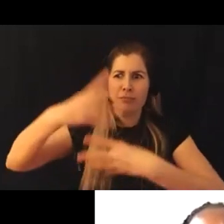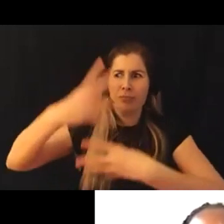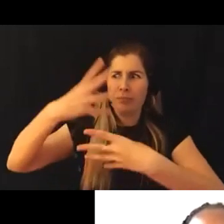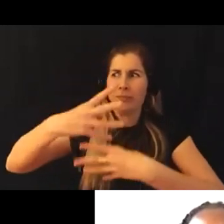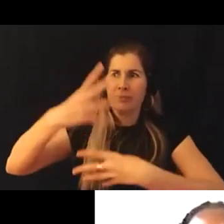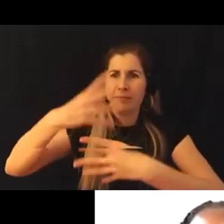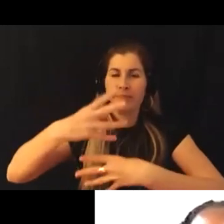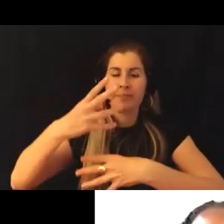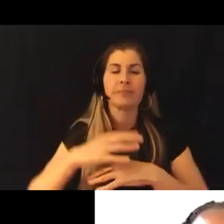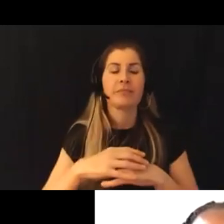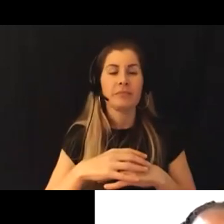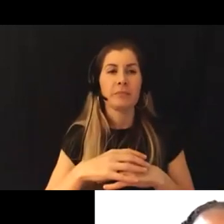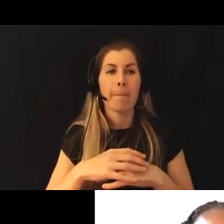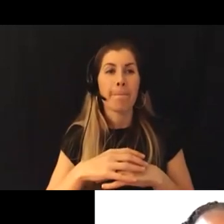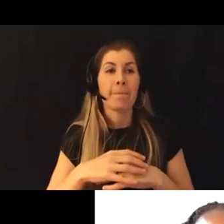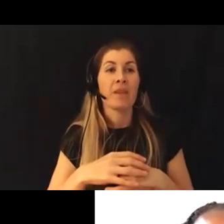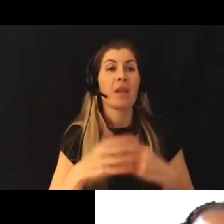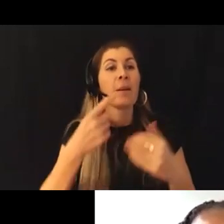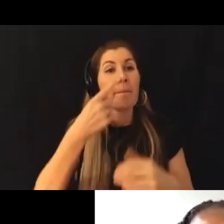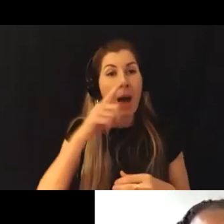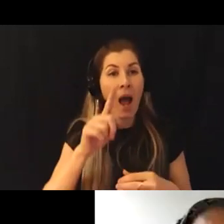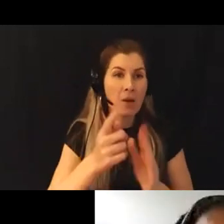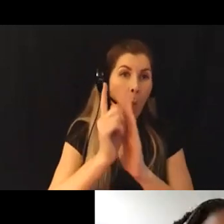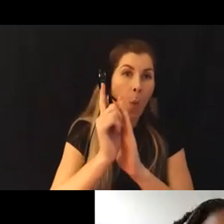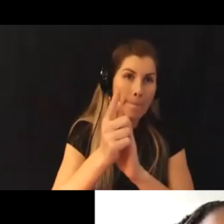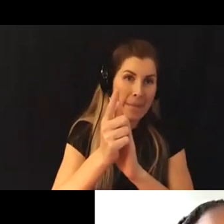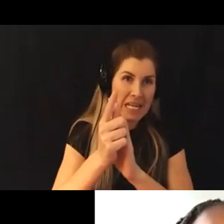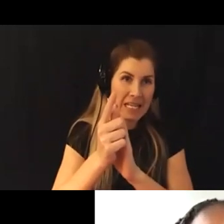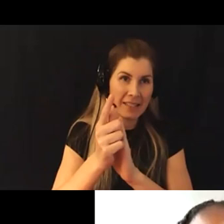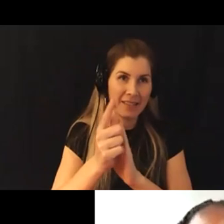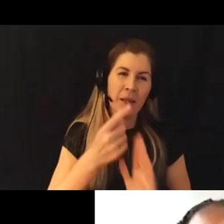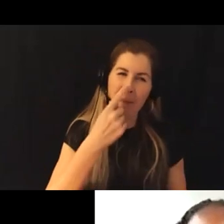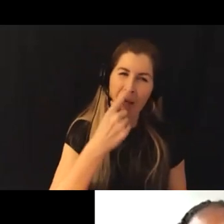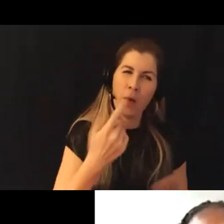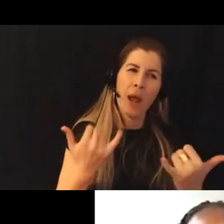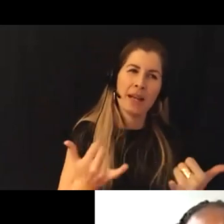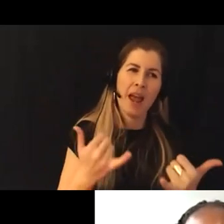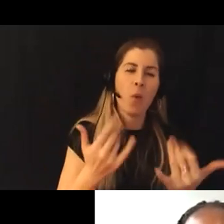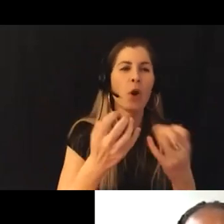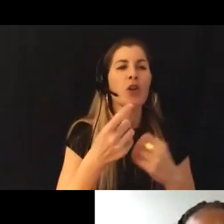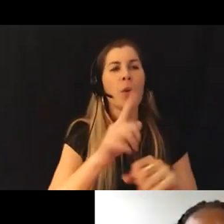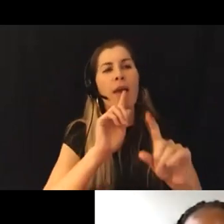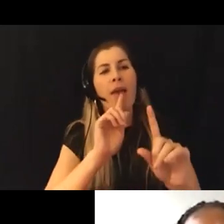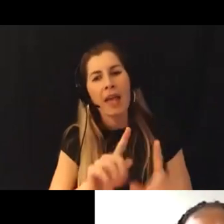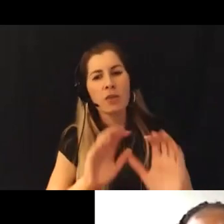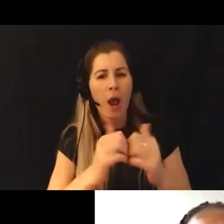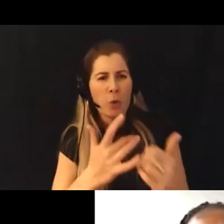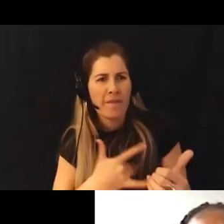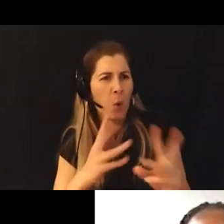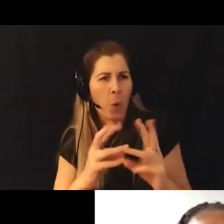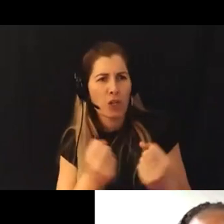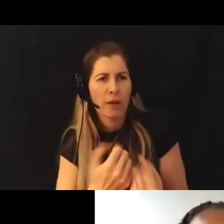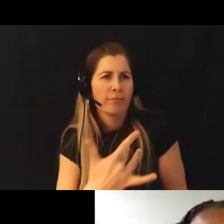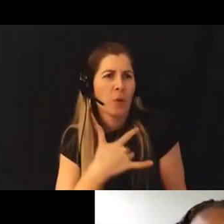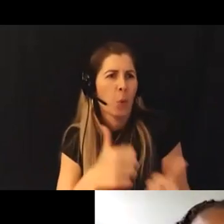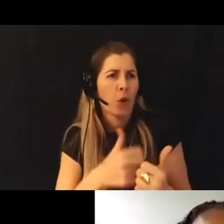And before we end, we'd love for you to take a minute to hear from you about how the workshop resonated with you. Our